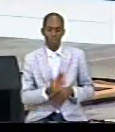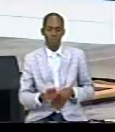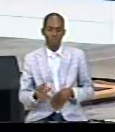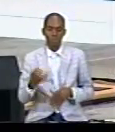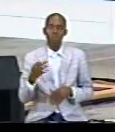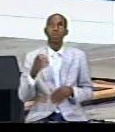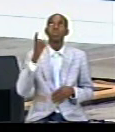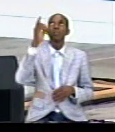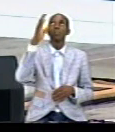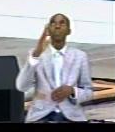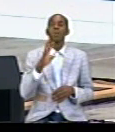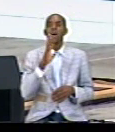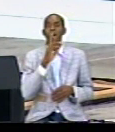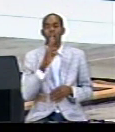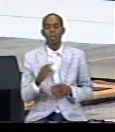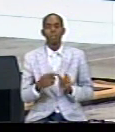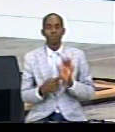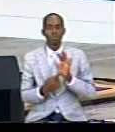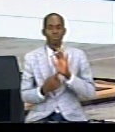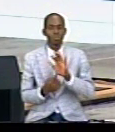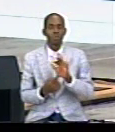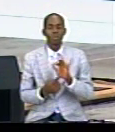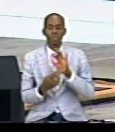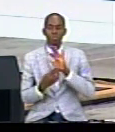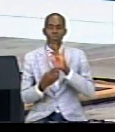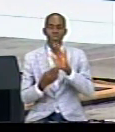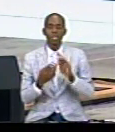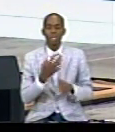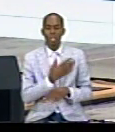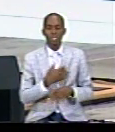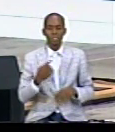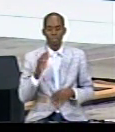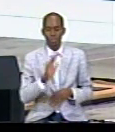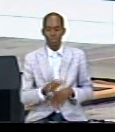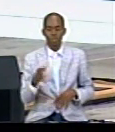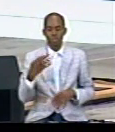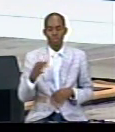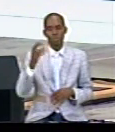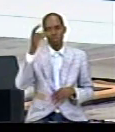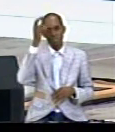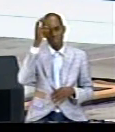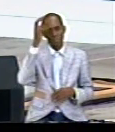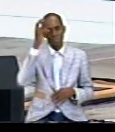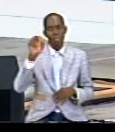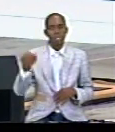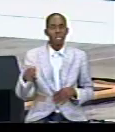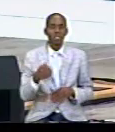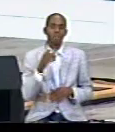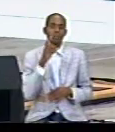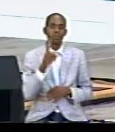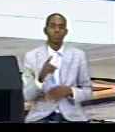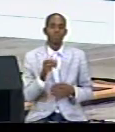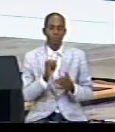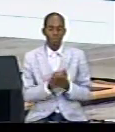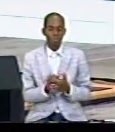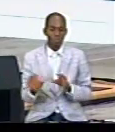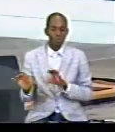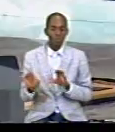are manifest, and the children of the devil. Whosoever doeth